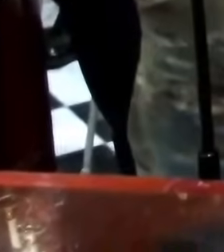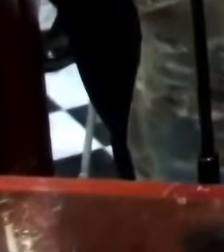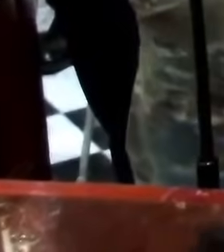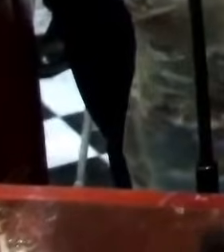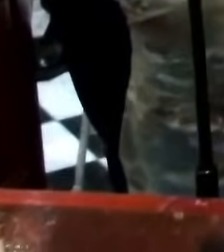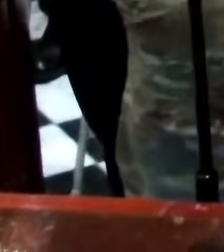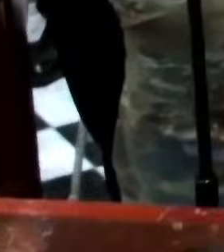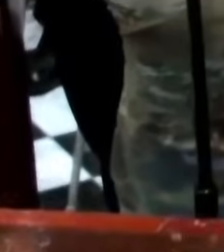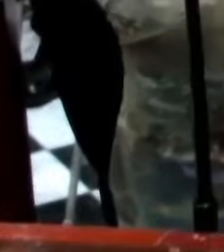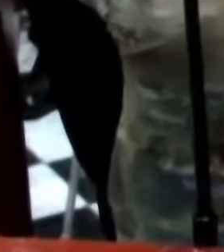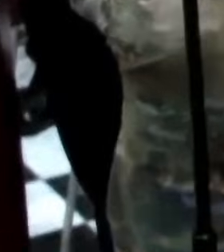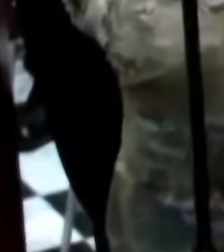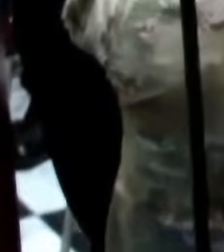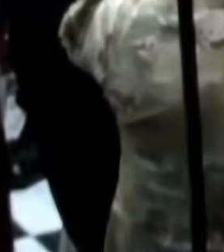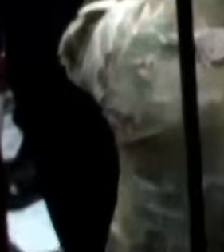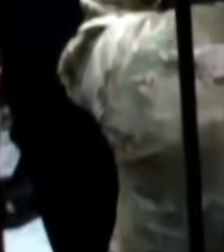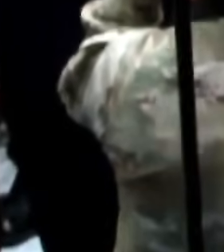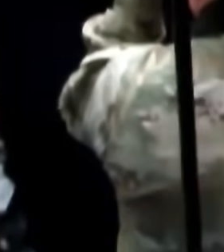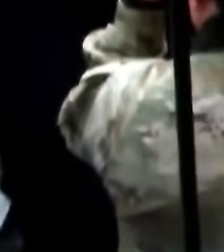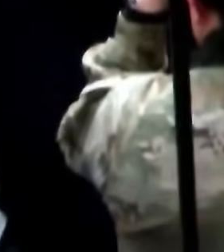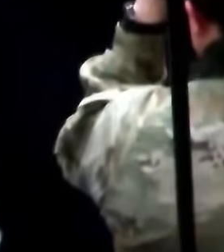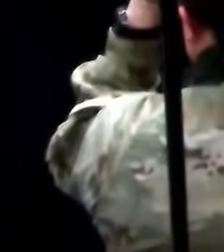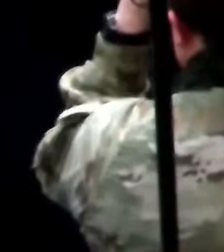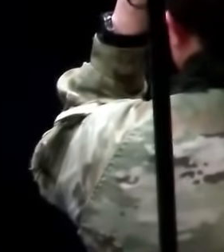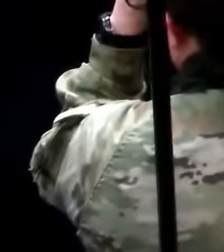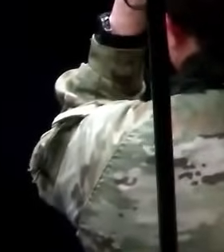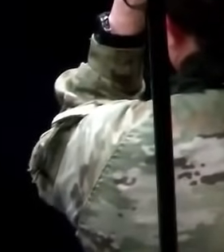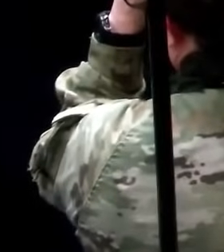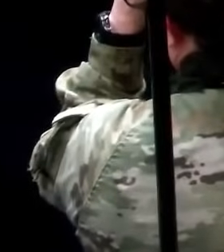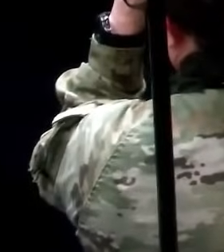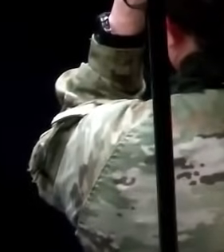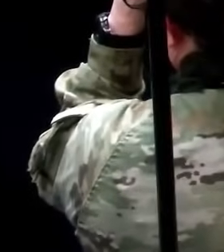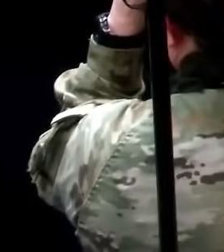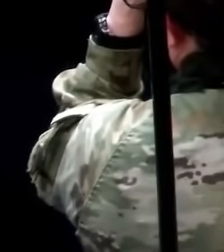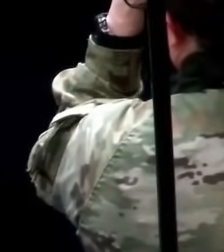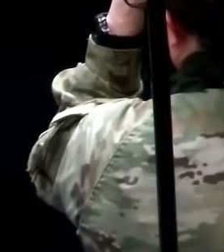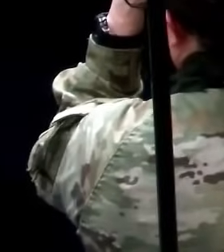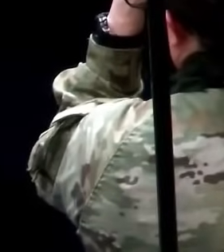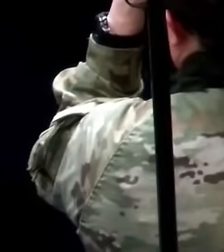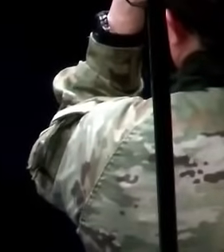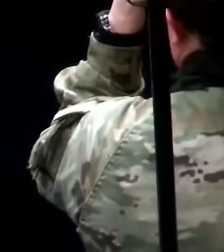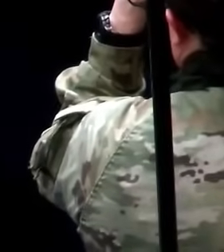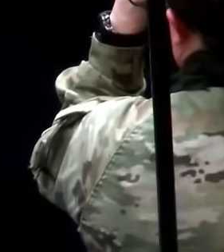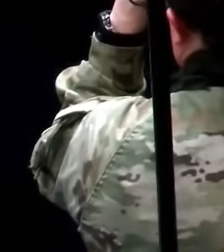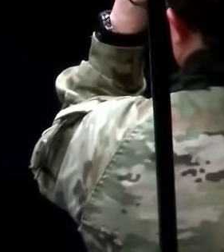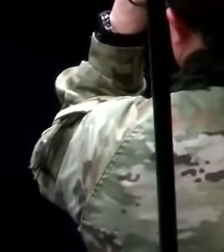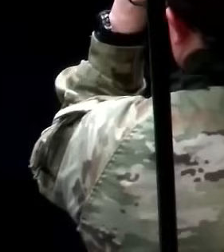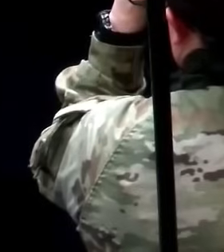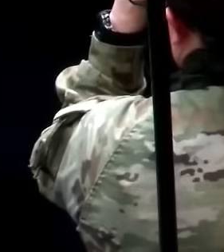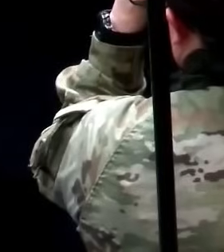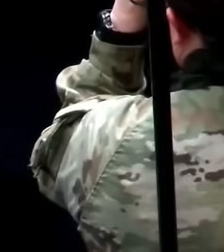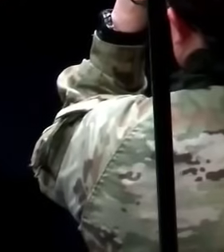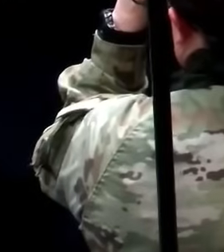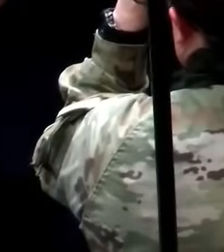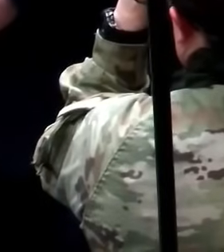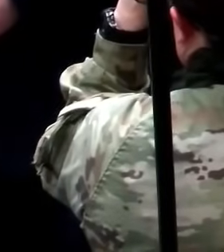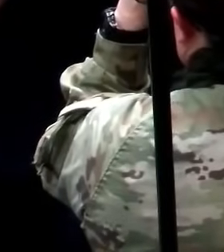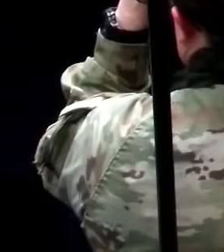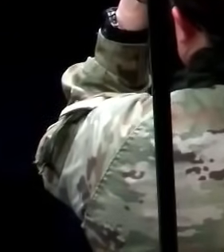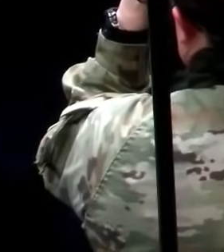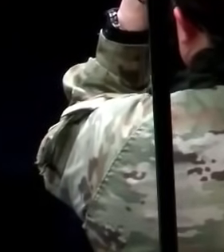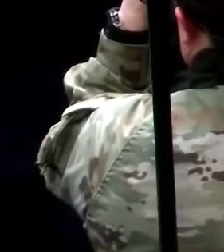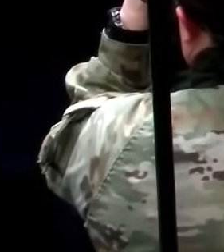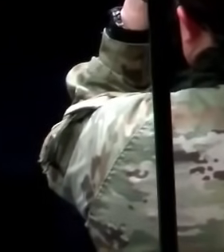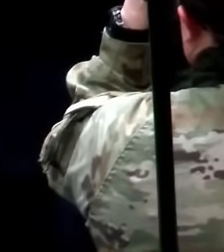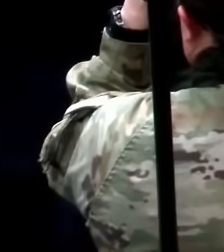the Escort Committee, it is my pleasure to present the Honorable John C. Carney, Governor of the State of Delaware, to this joint session of the 152nd